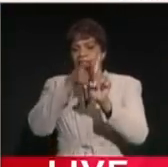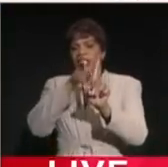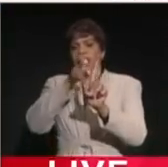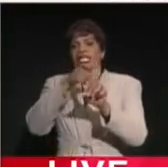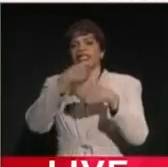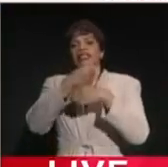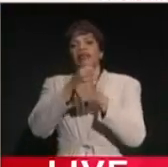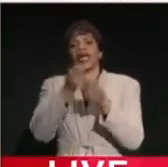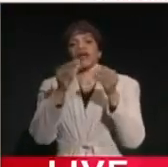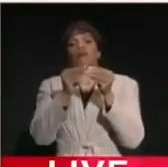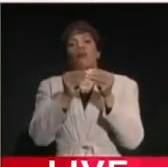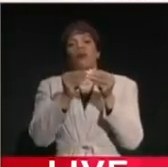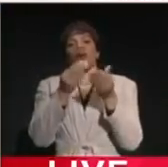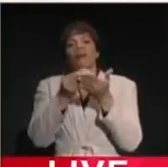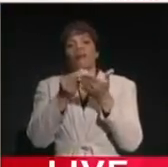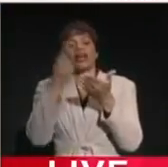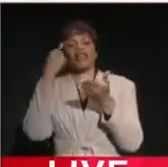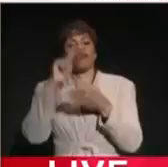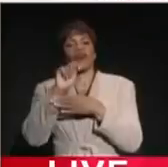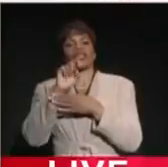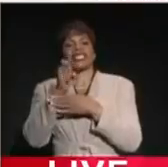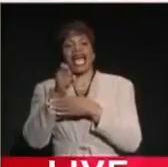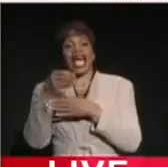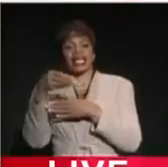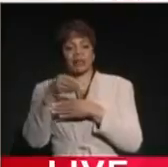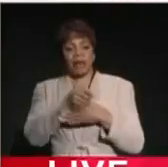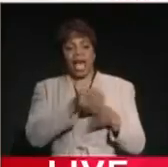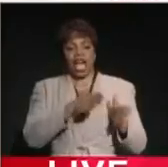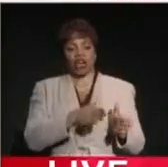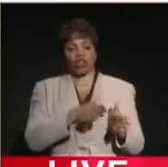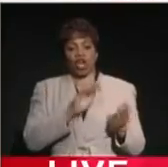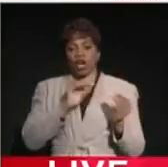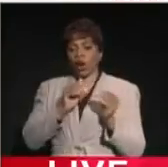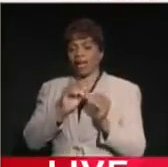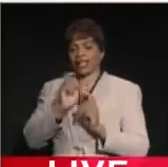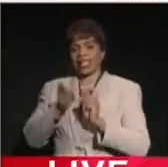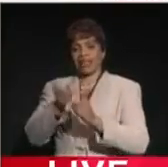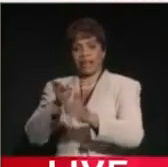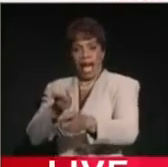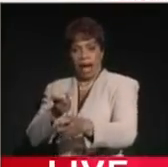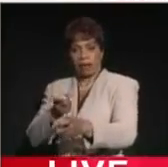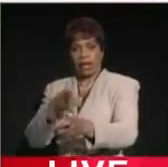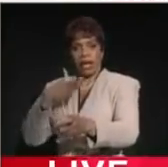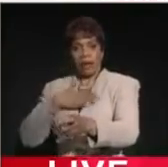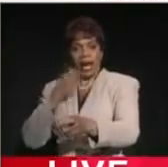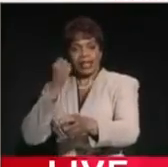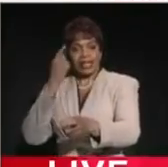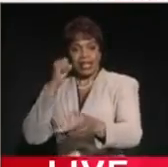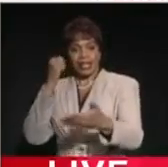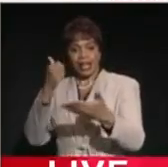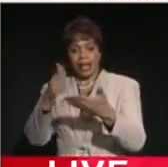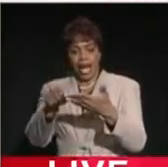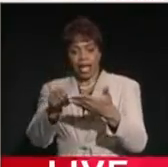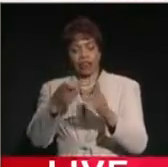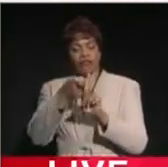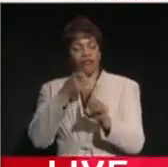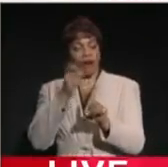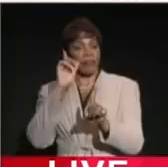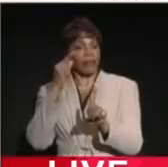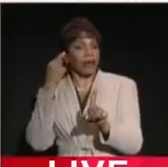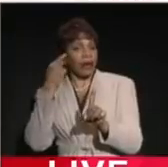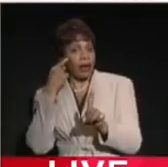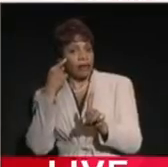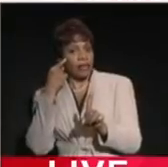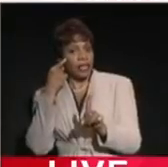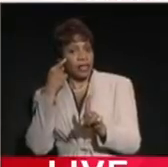money for the taxpayers than you give out. And in this case, my understanding from the letter that was written to us from the government, that it would